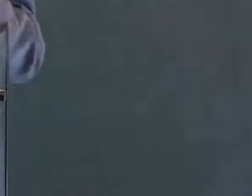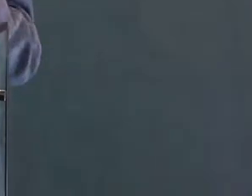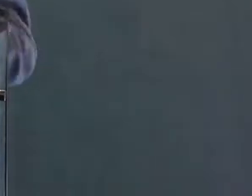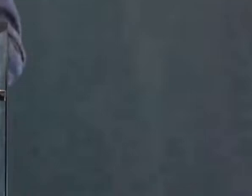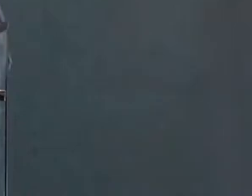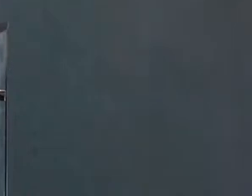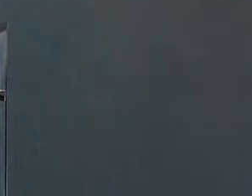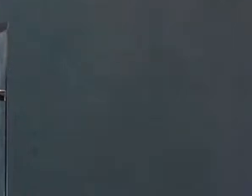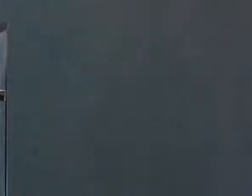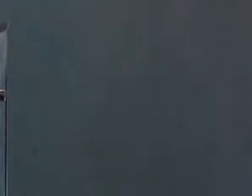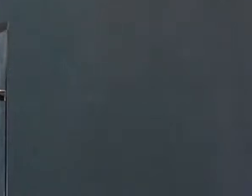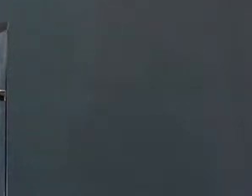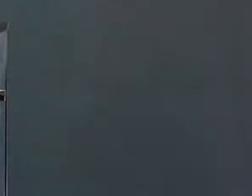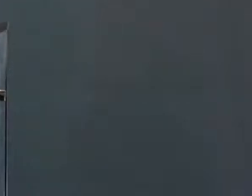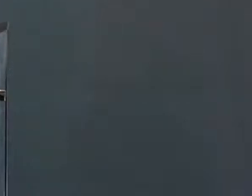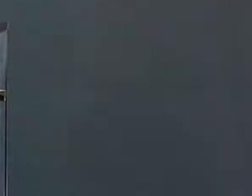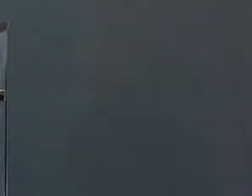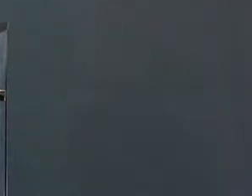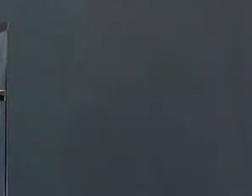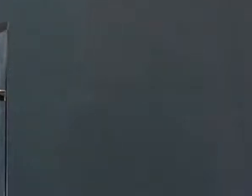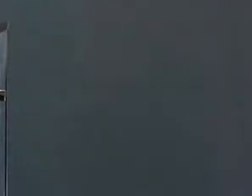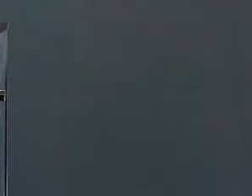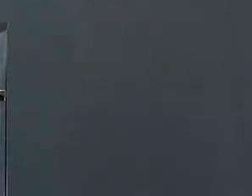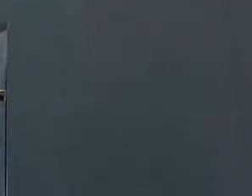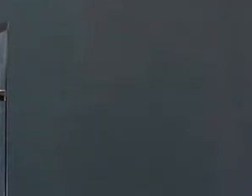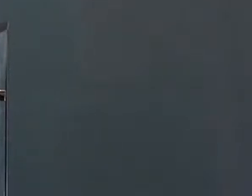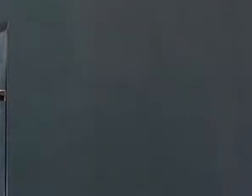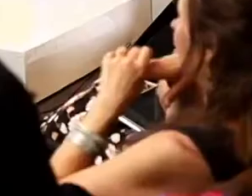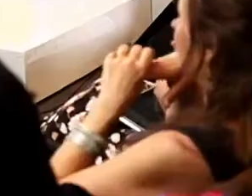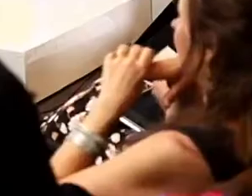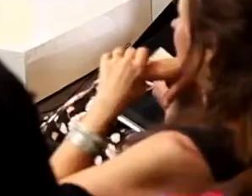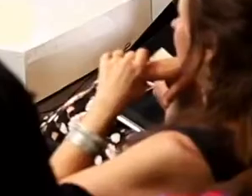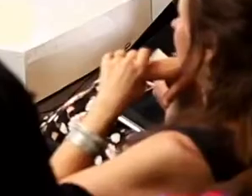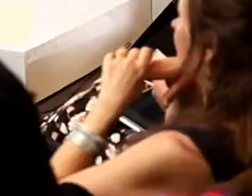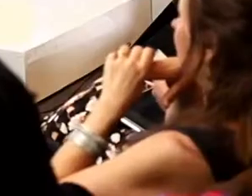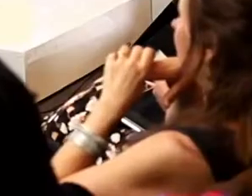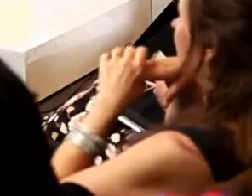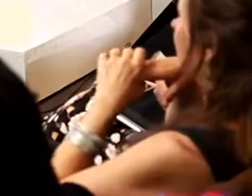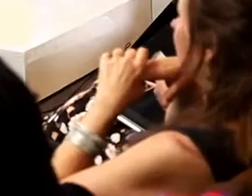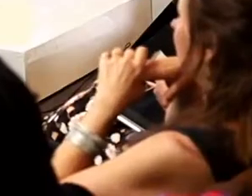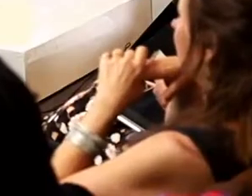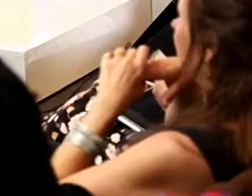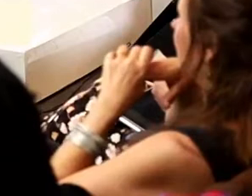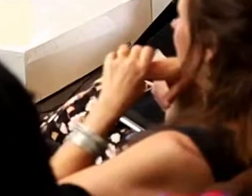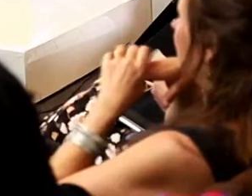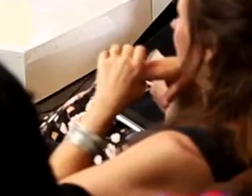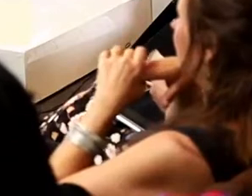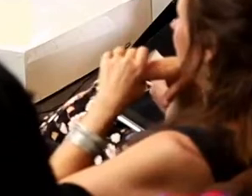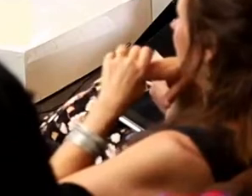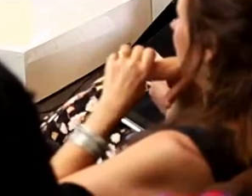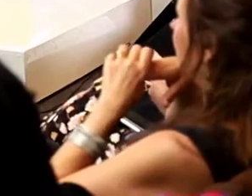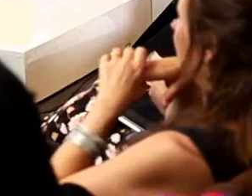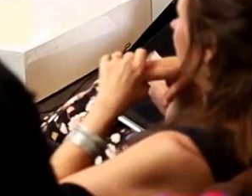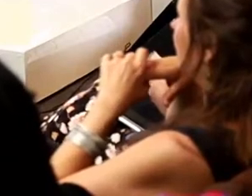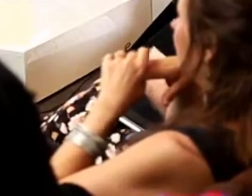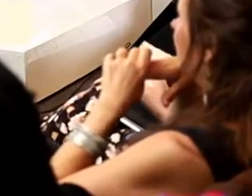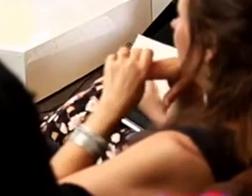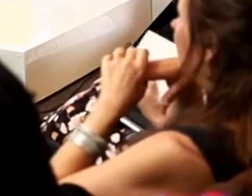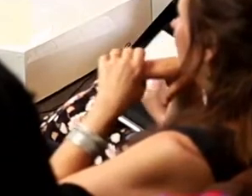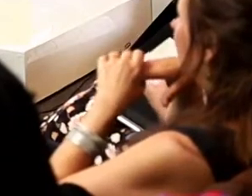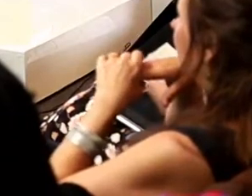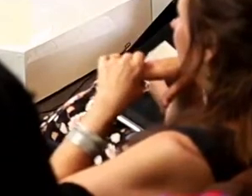We feel more strongly about it than ever before. Back in 2018, I think the statistic was the same, a quarter